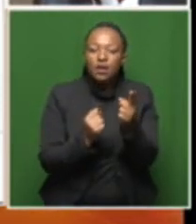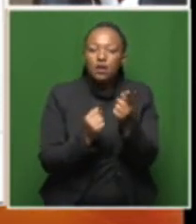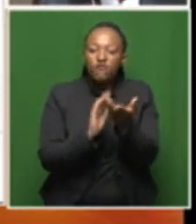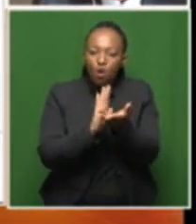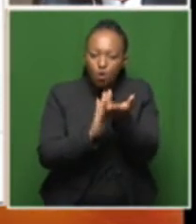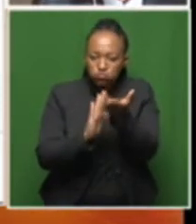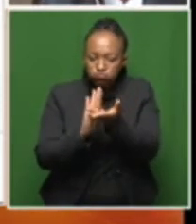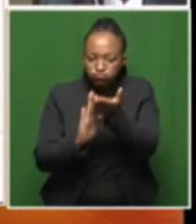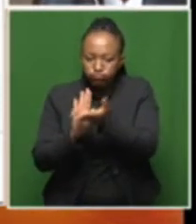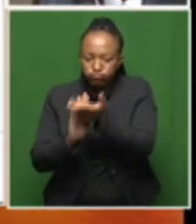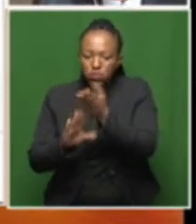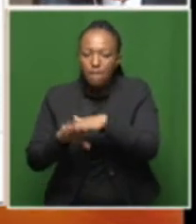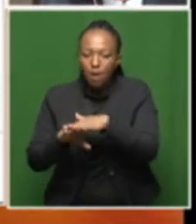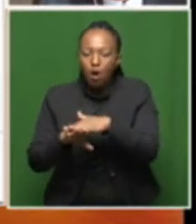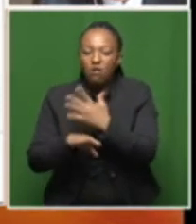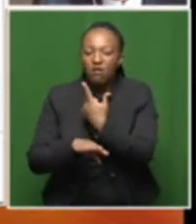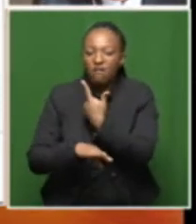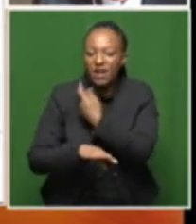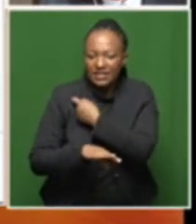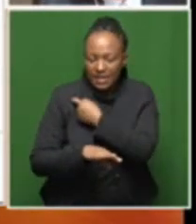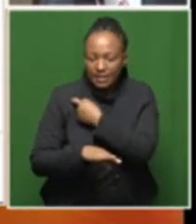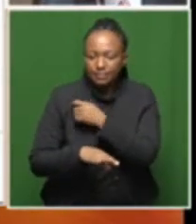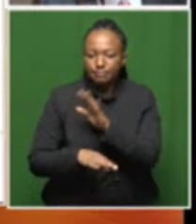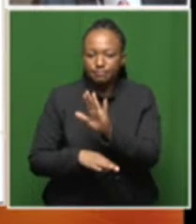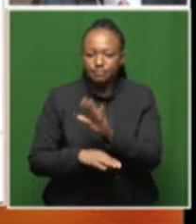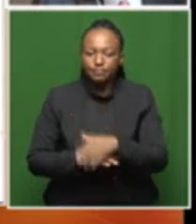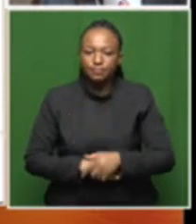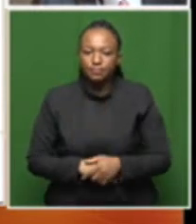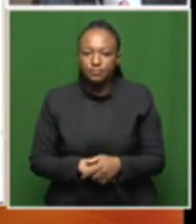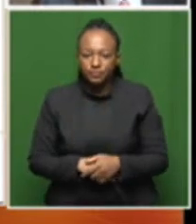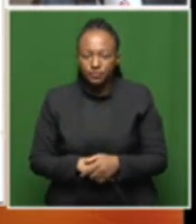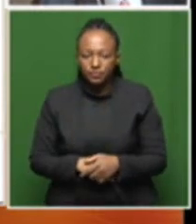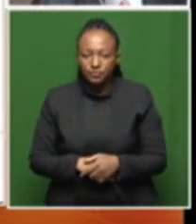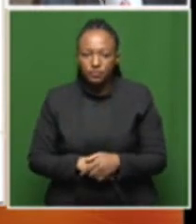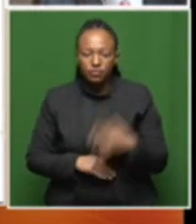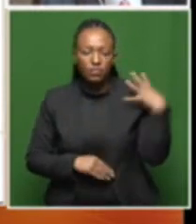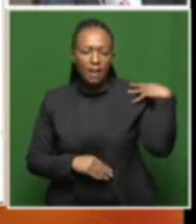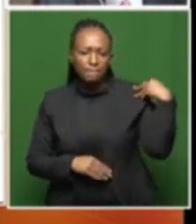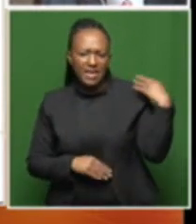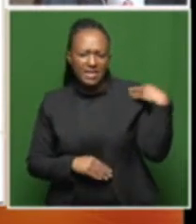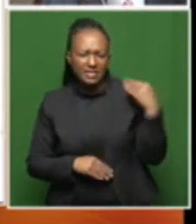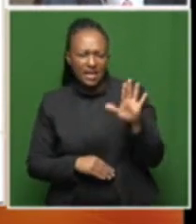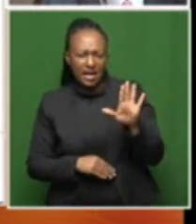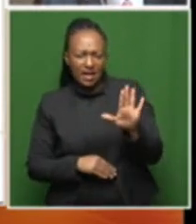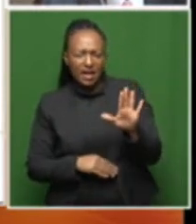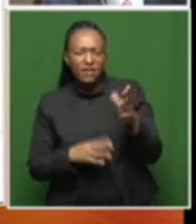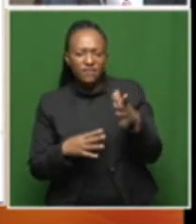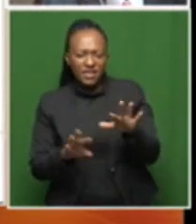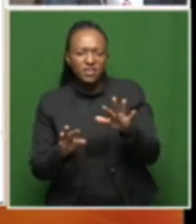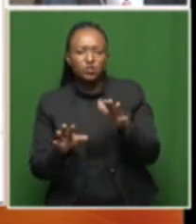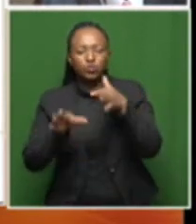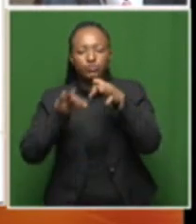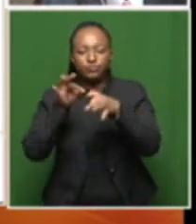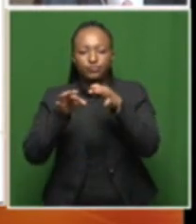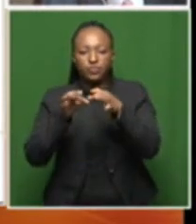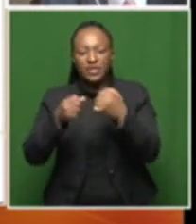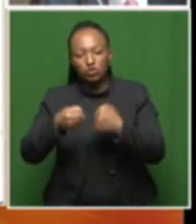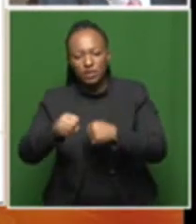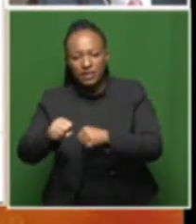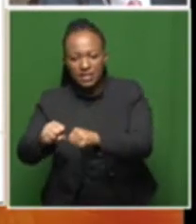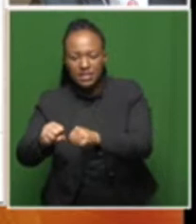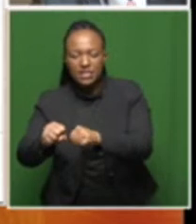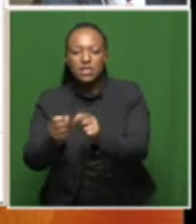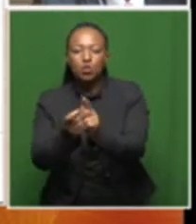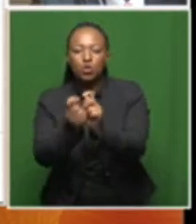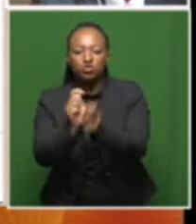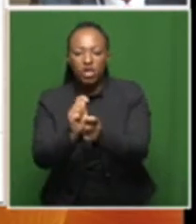increase the vaccination tempo. So the minister's already referred to some of the strategies that are going to